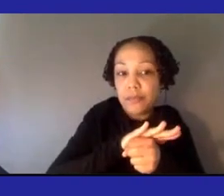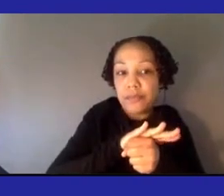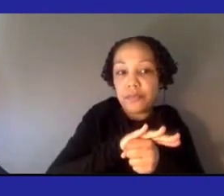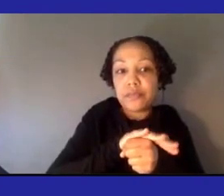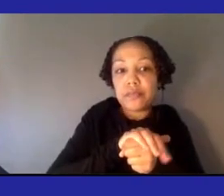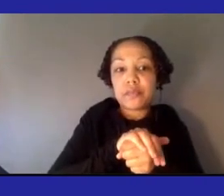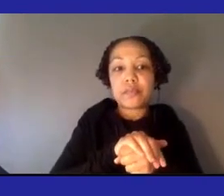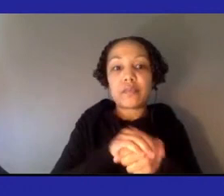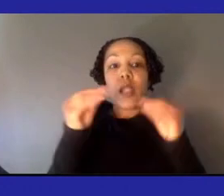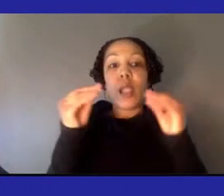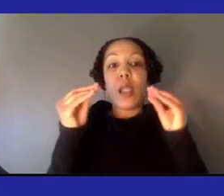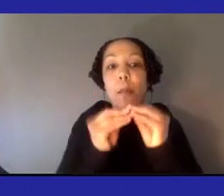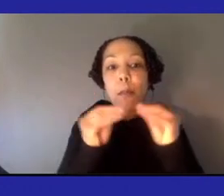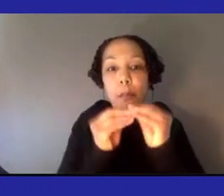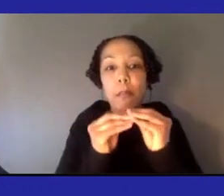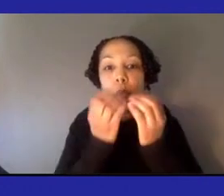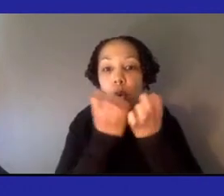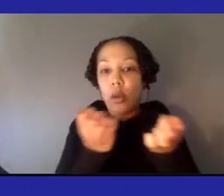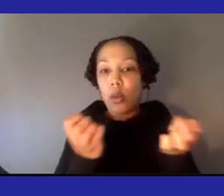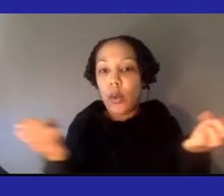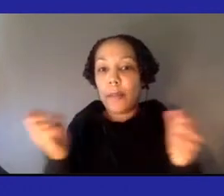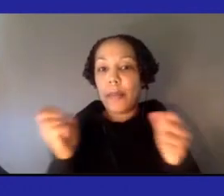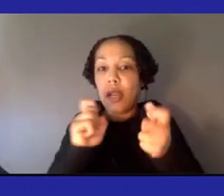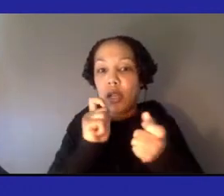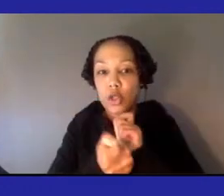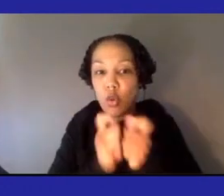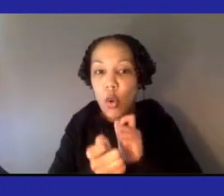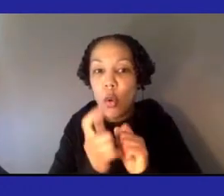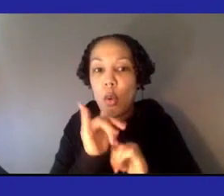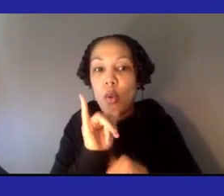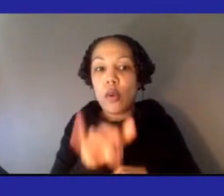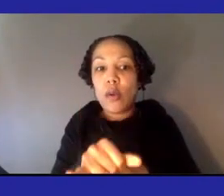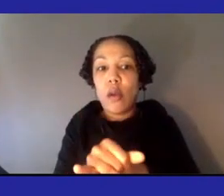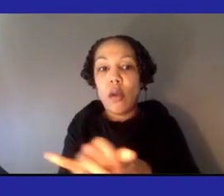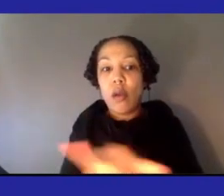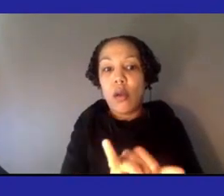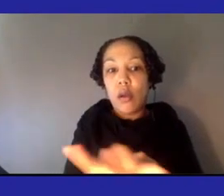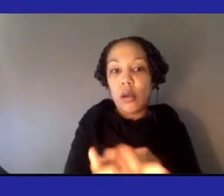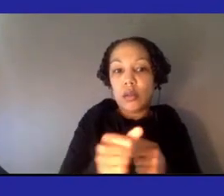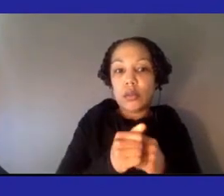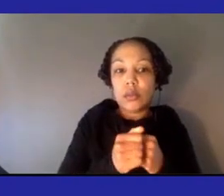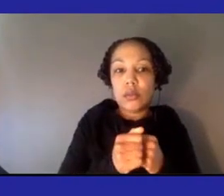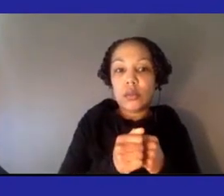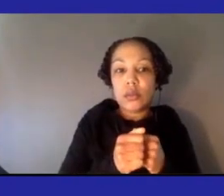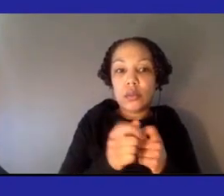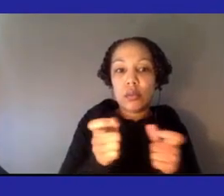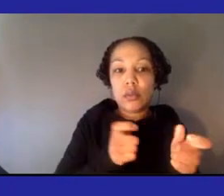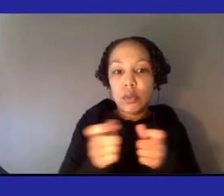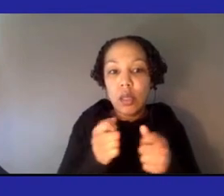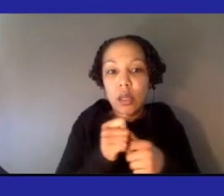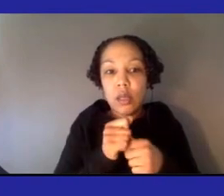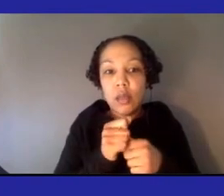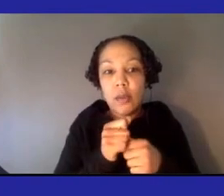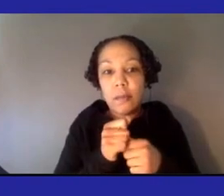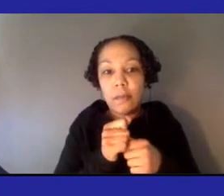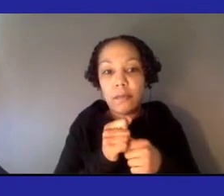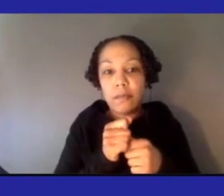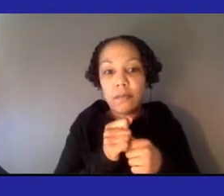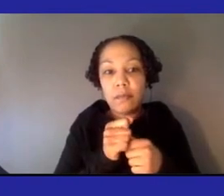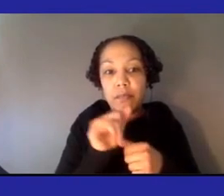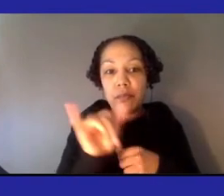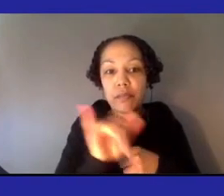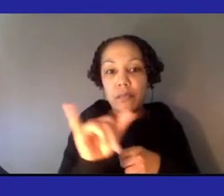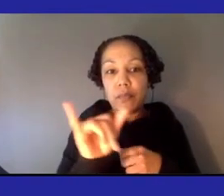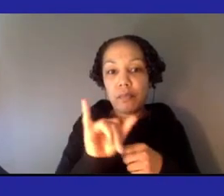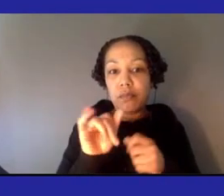controls. A new simulation lab for staff. Additional scope includes a reconfigured and renovated staff room, break